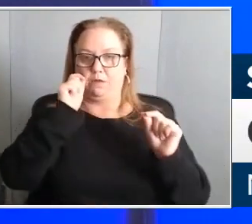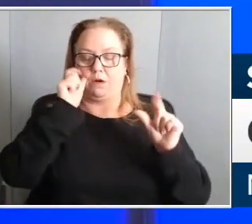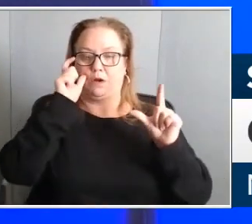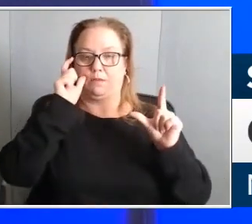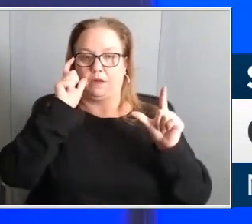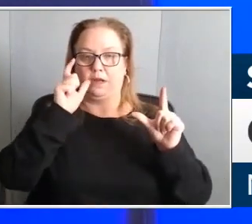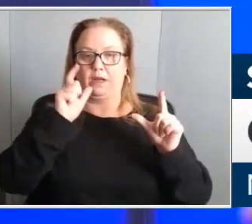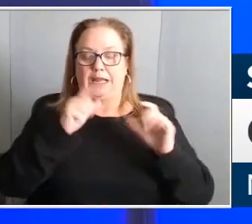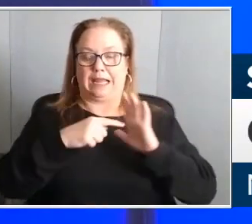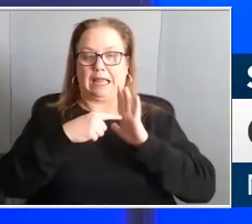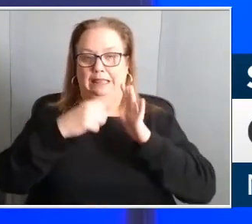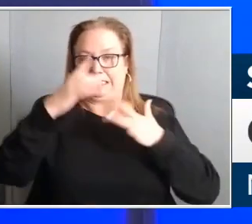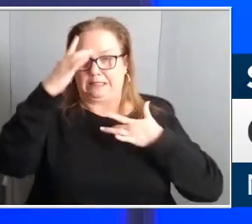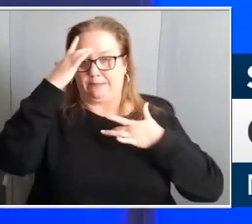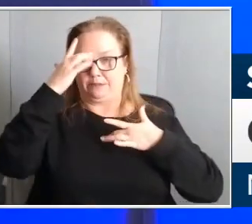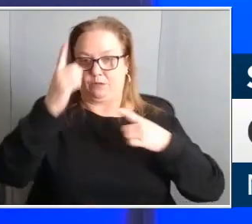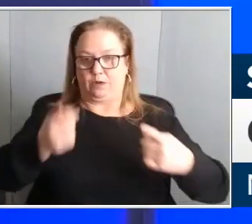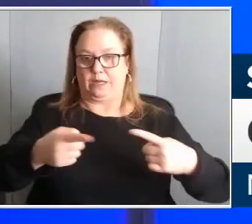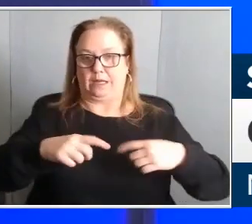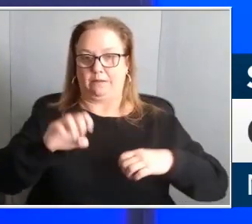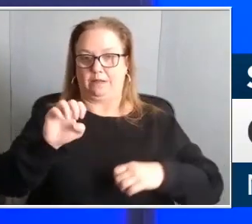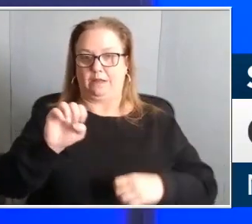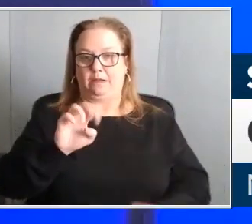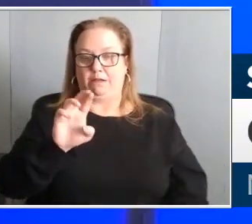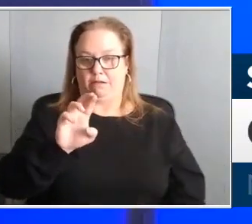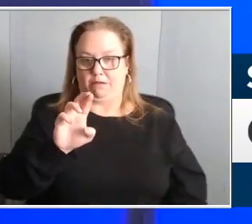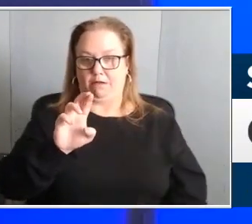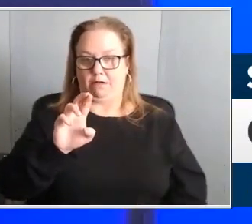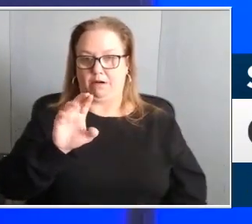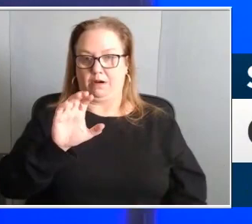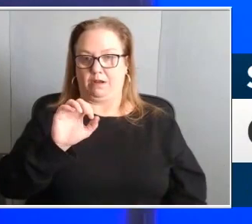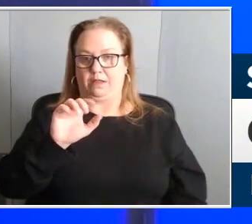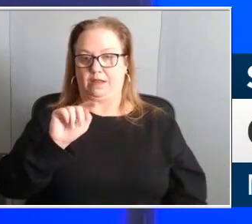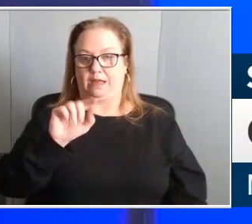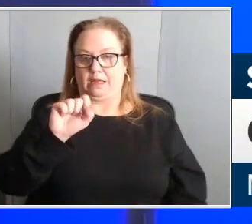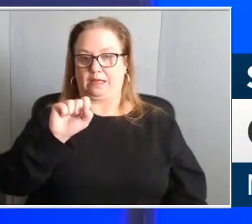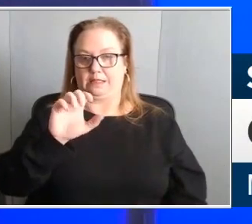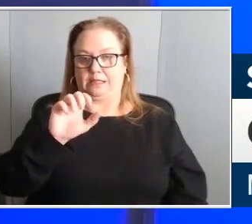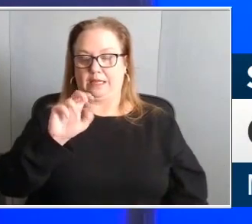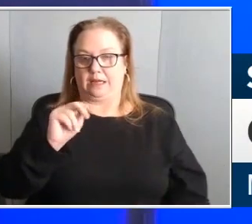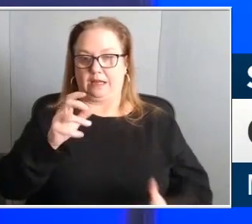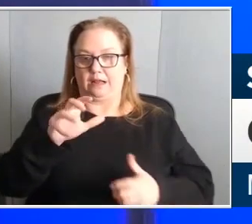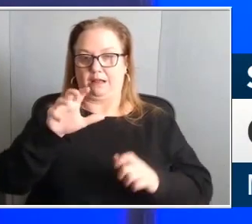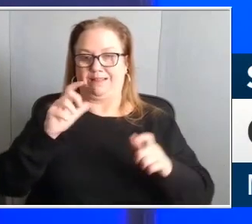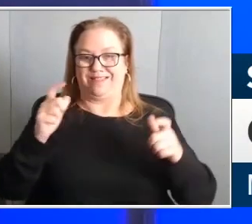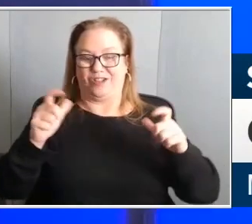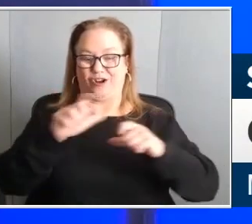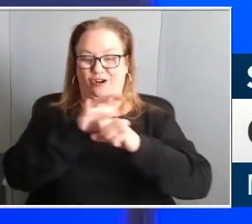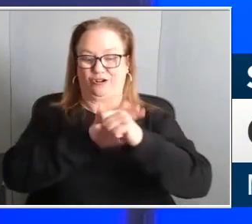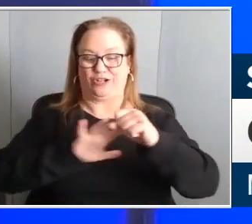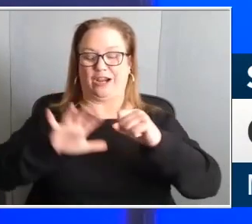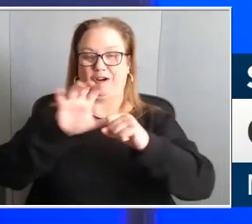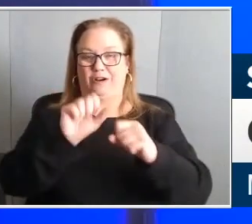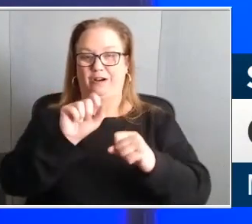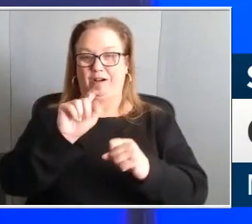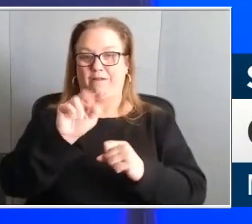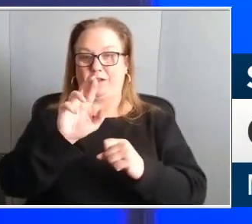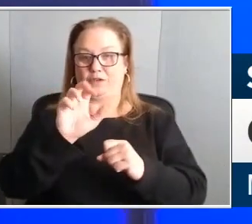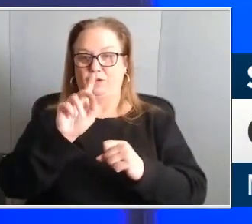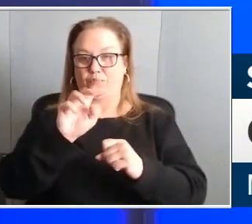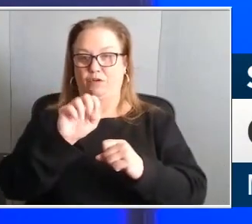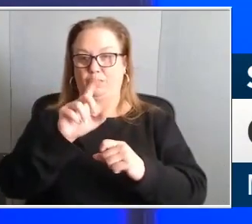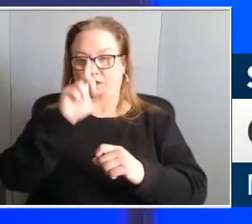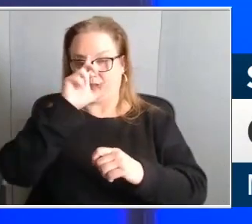the symptoms. When he came into the emergency room on the CAT scan, he already had a large area of stroke. So that tells us that that stroke